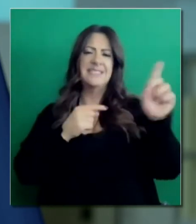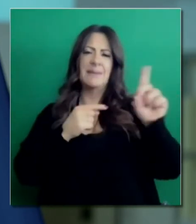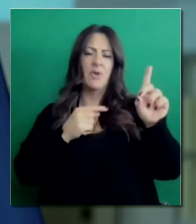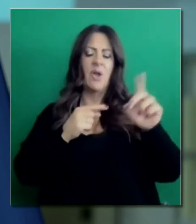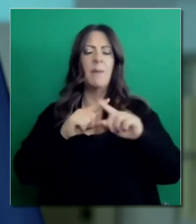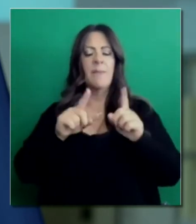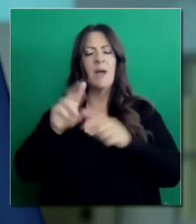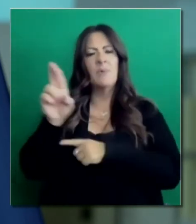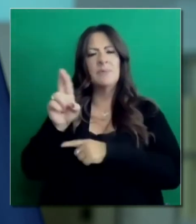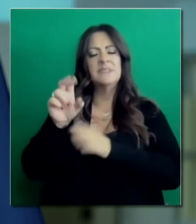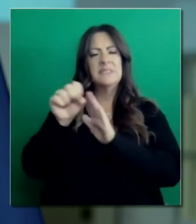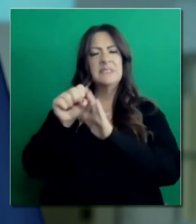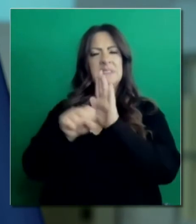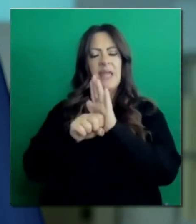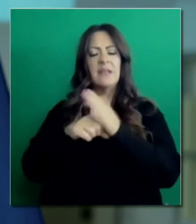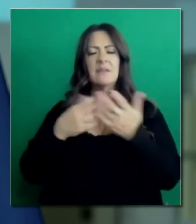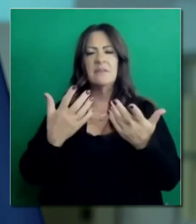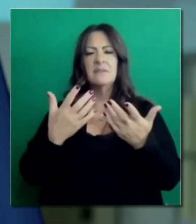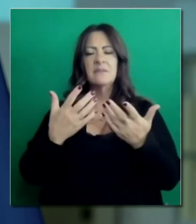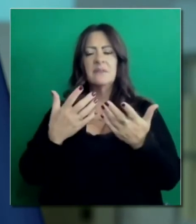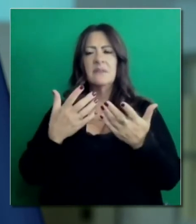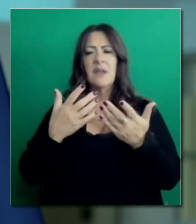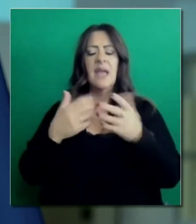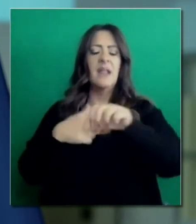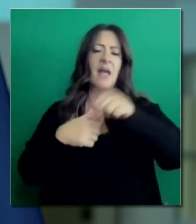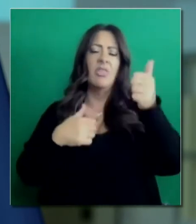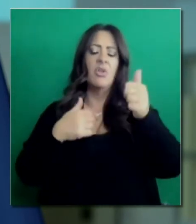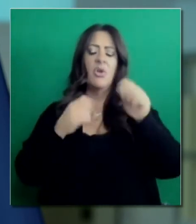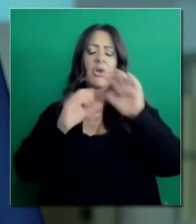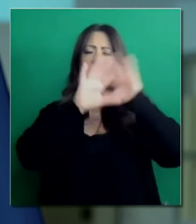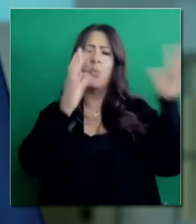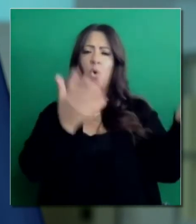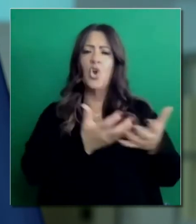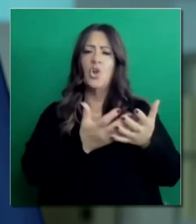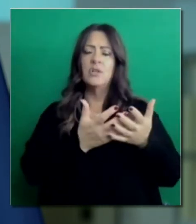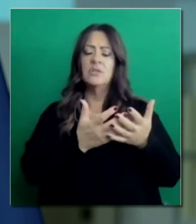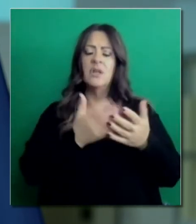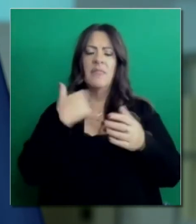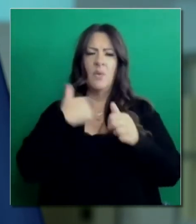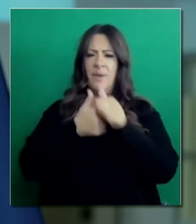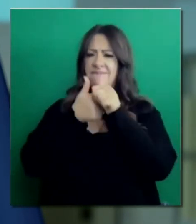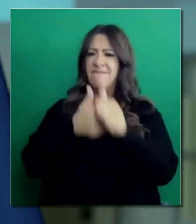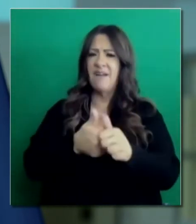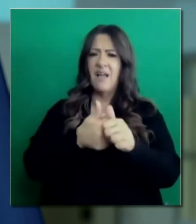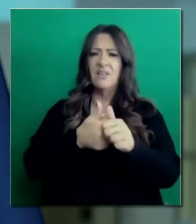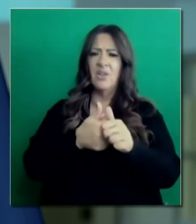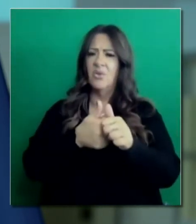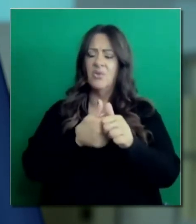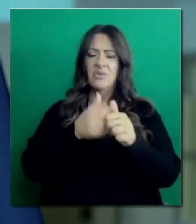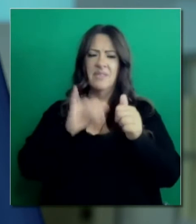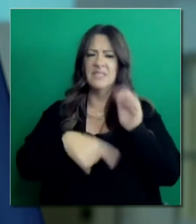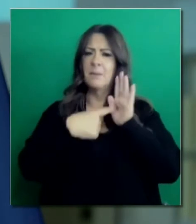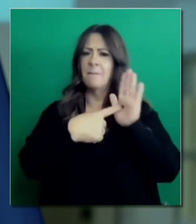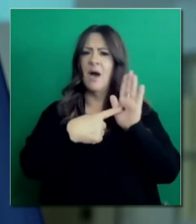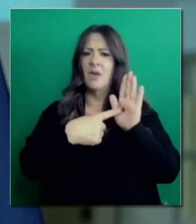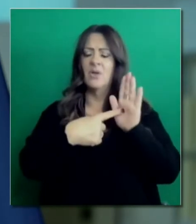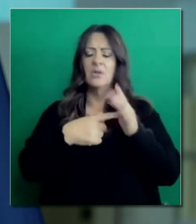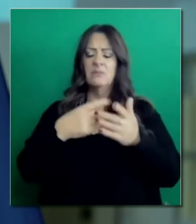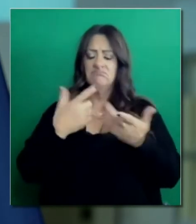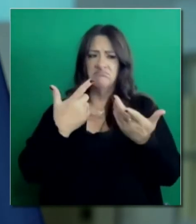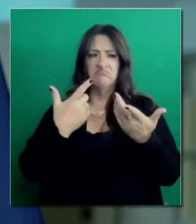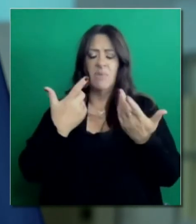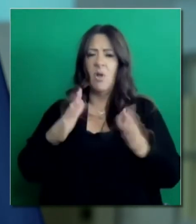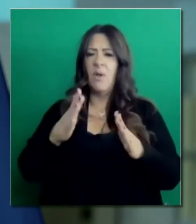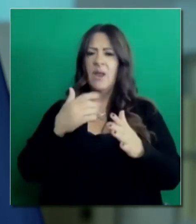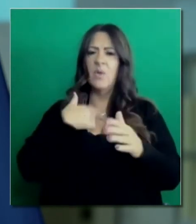the world that have led to these modifications as it relates to avoiding large gatherings. God forbid we go back